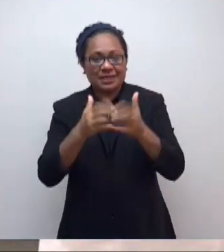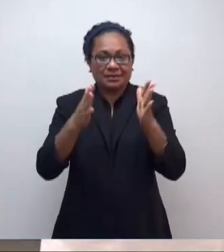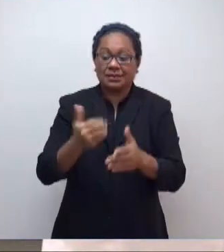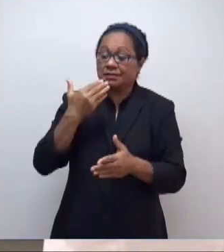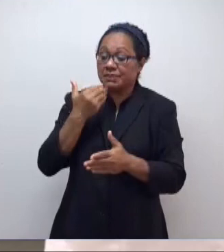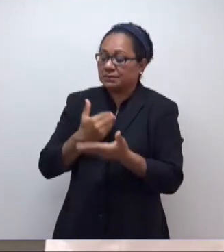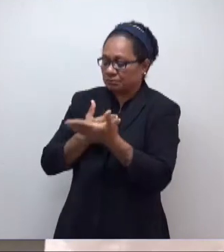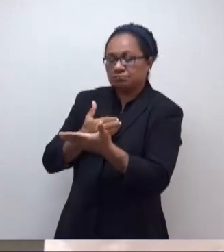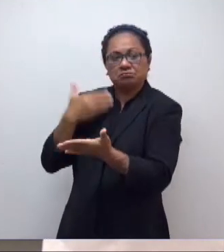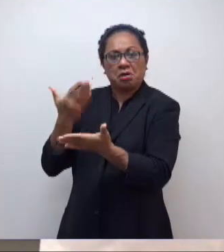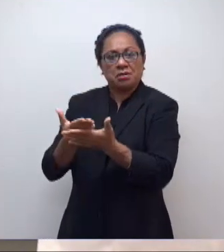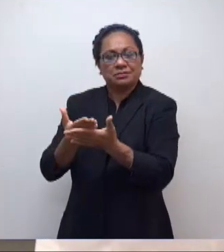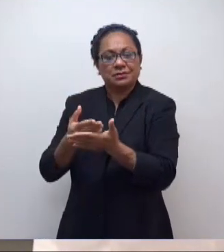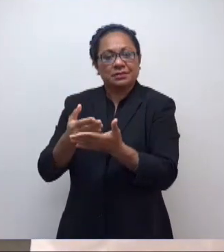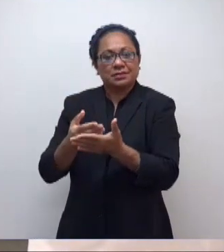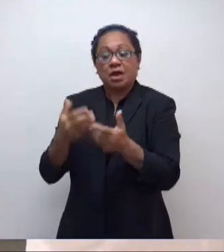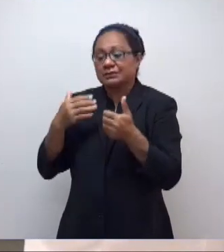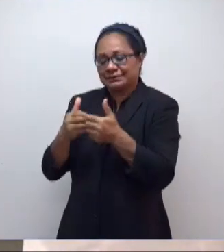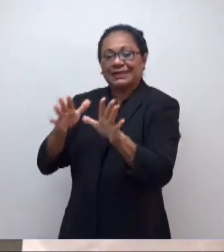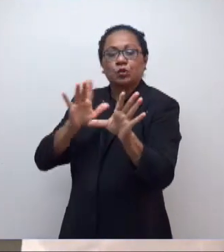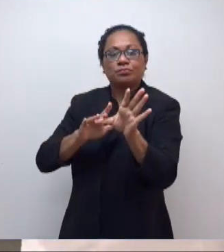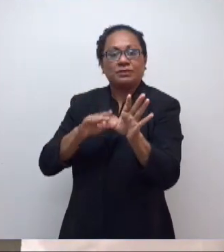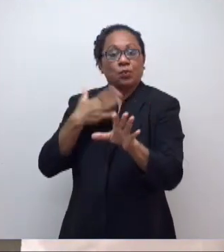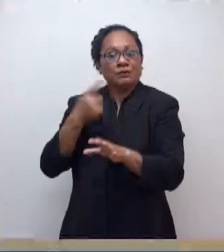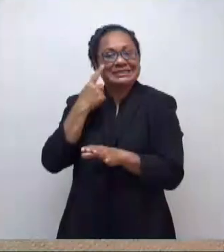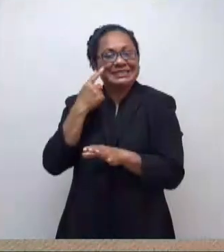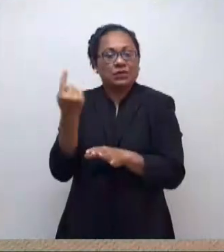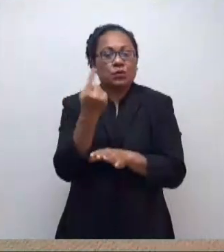to see who wins our first draw?